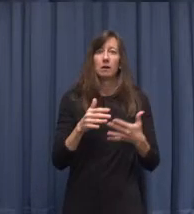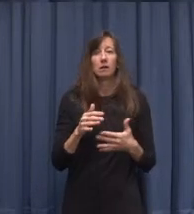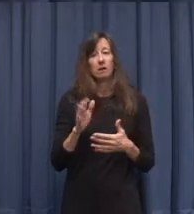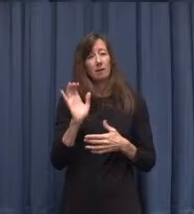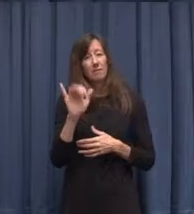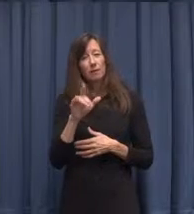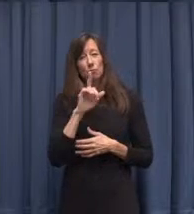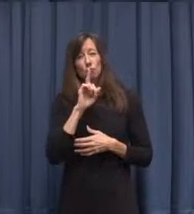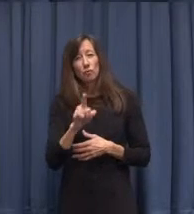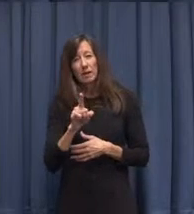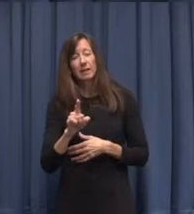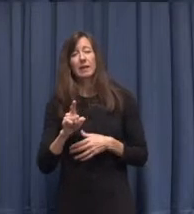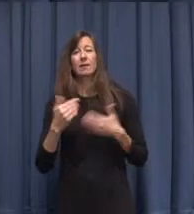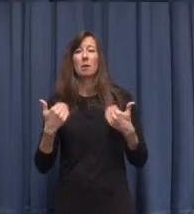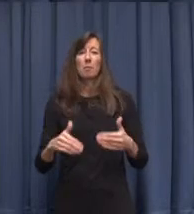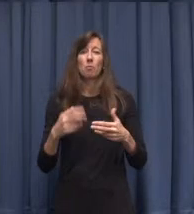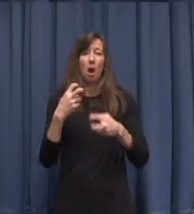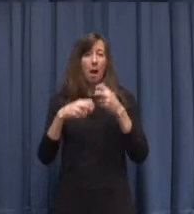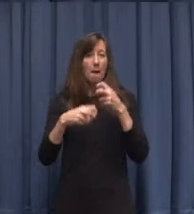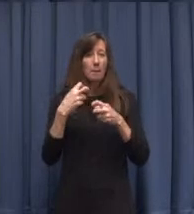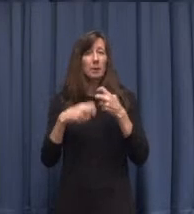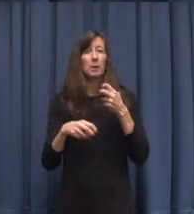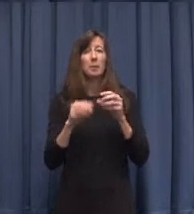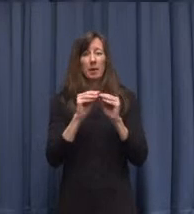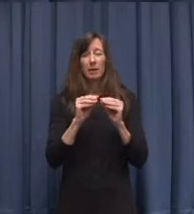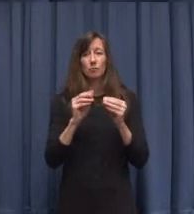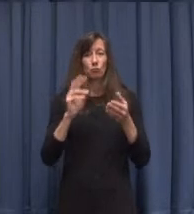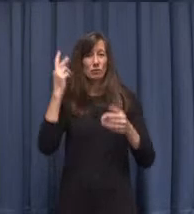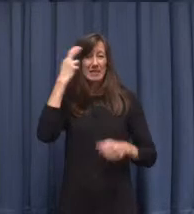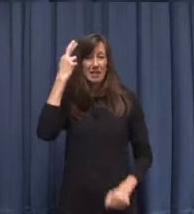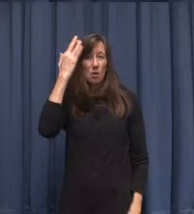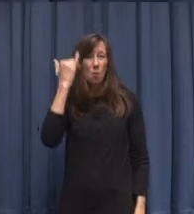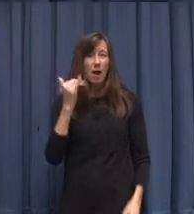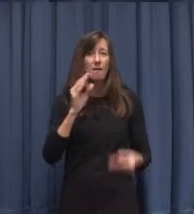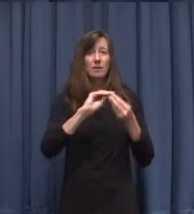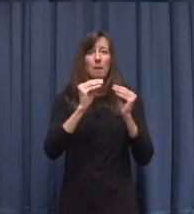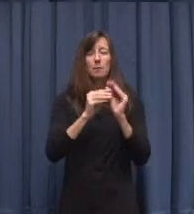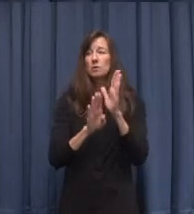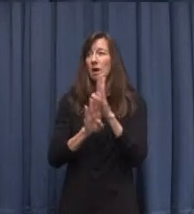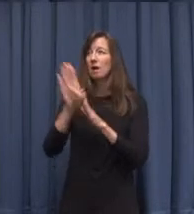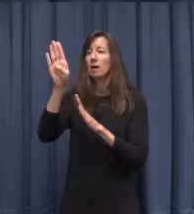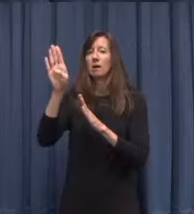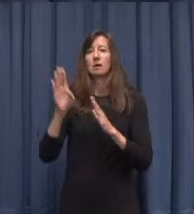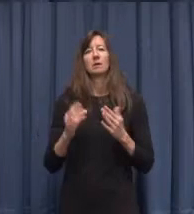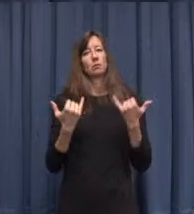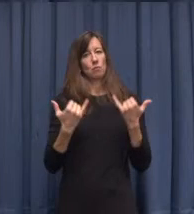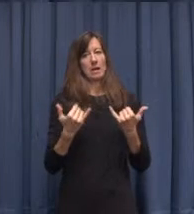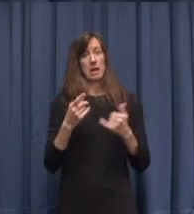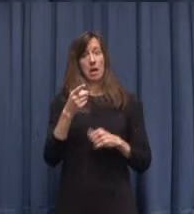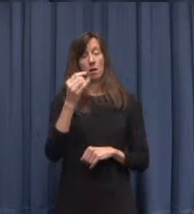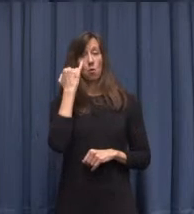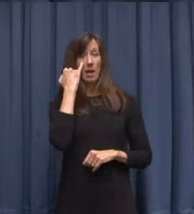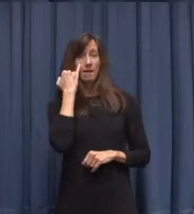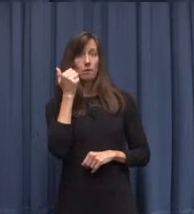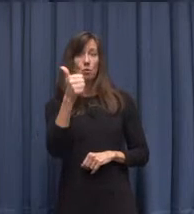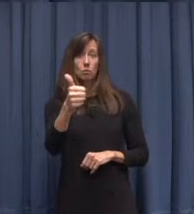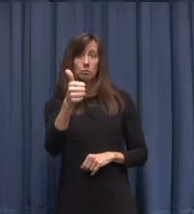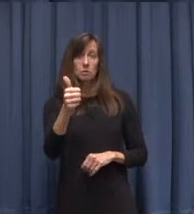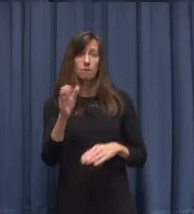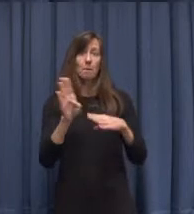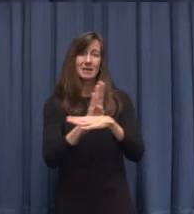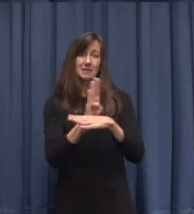three vectors driving this increase. So if you're one of those organizations, this is your opportunity to